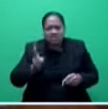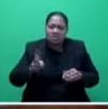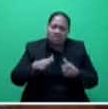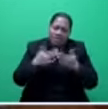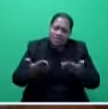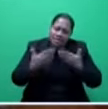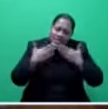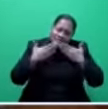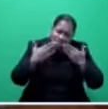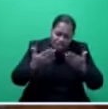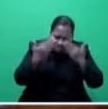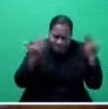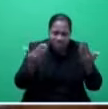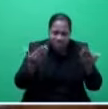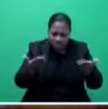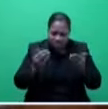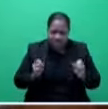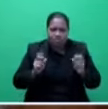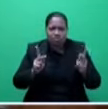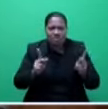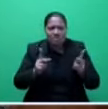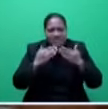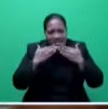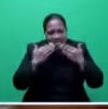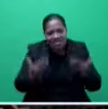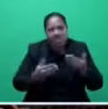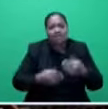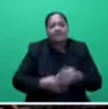me the opportunity. Thank you.